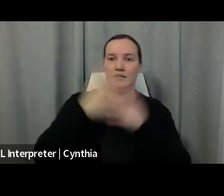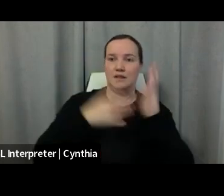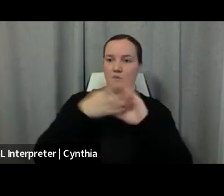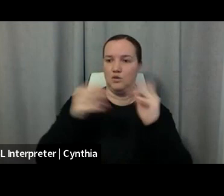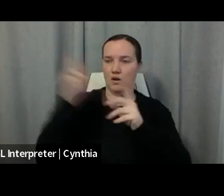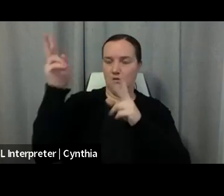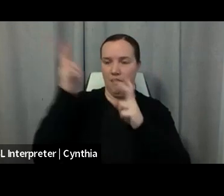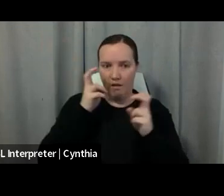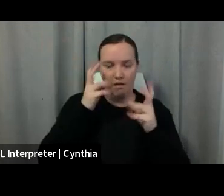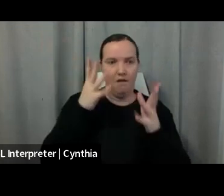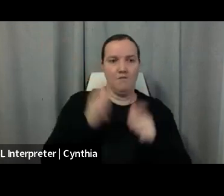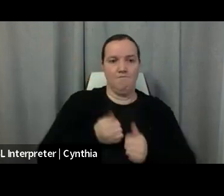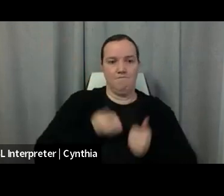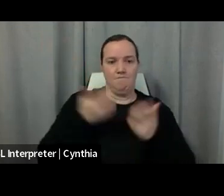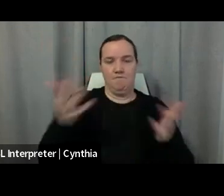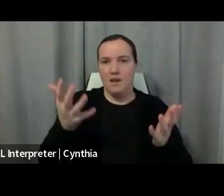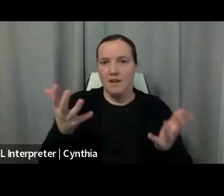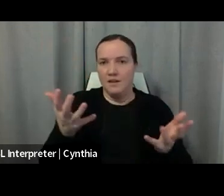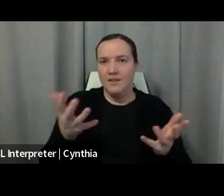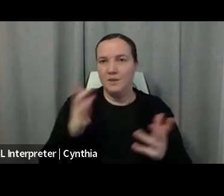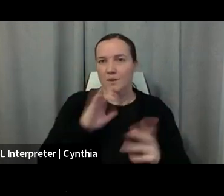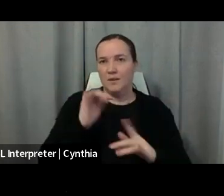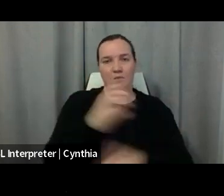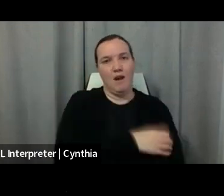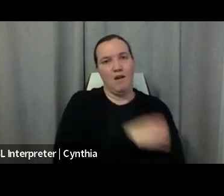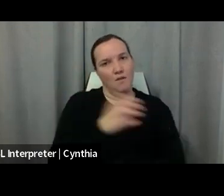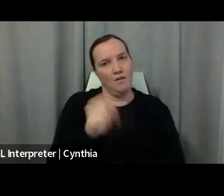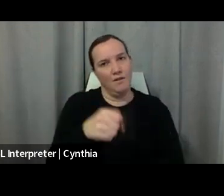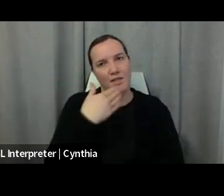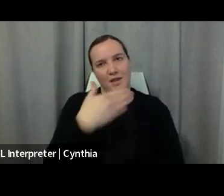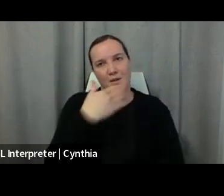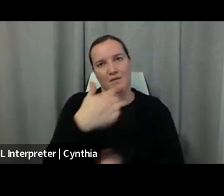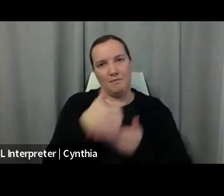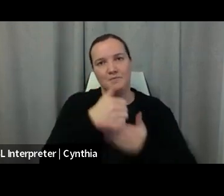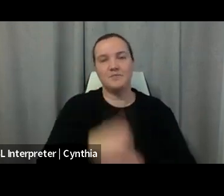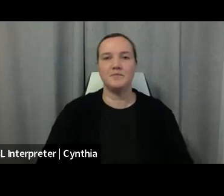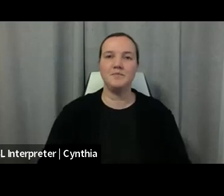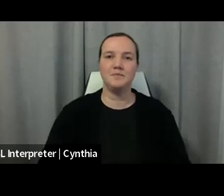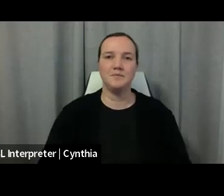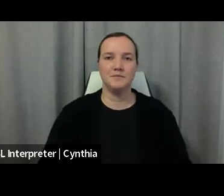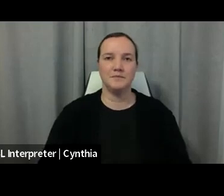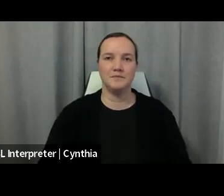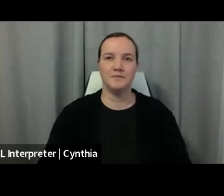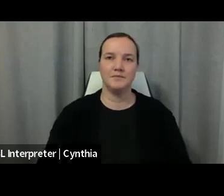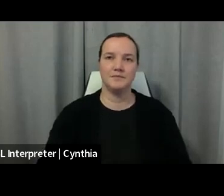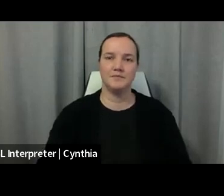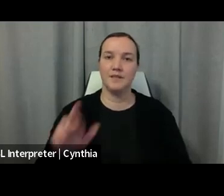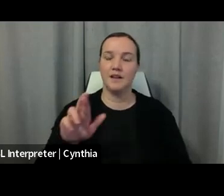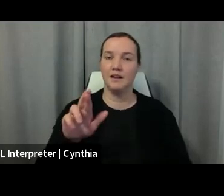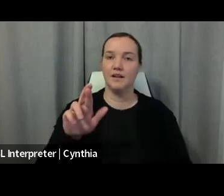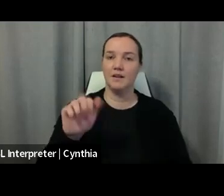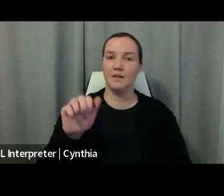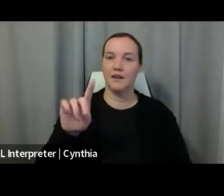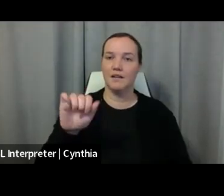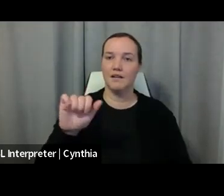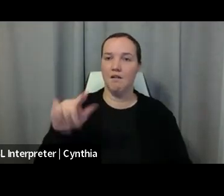ourselves unpack and release, right? So really powerful. Thank you. Very helpful. And then Randolph, the noise of the